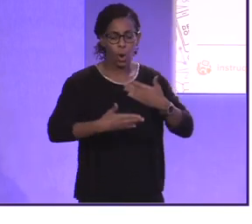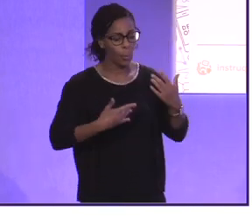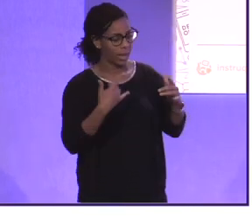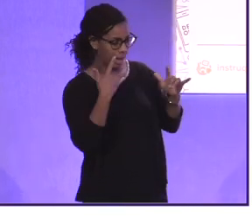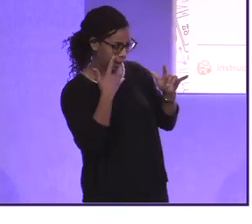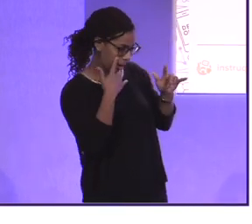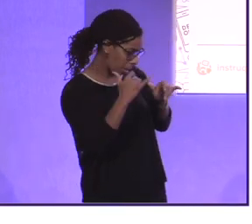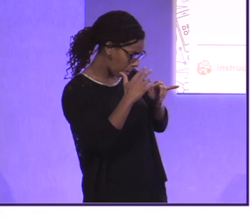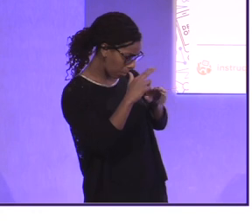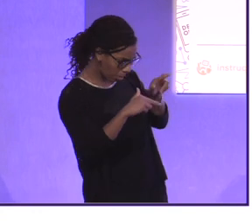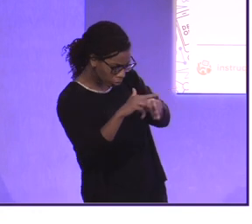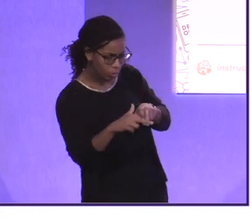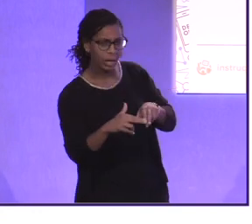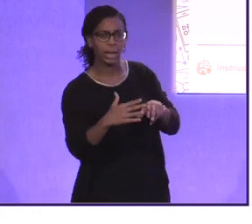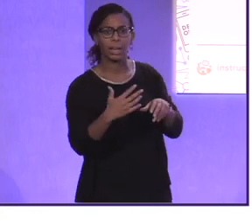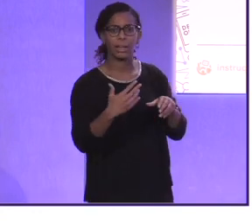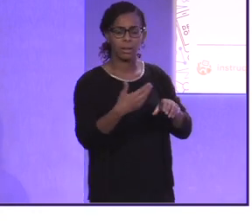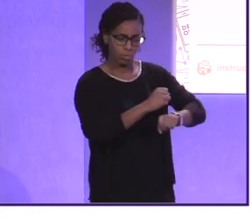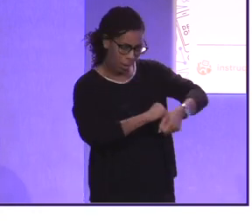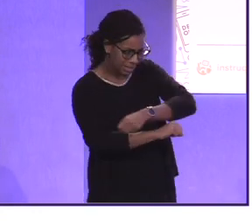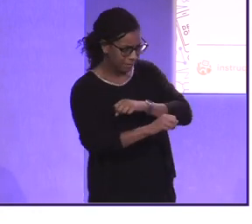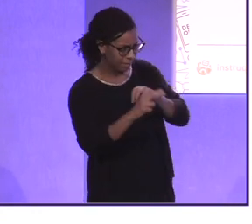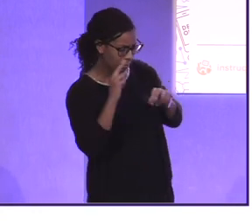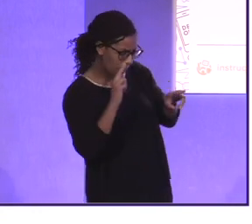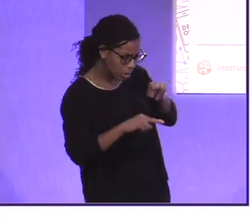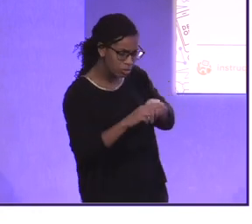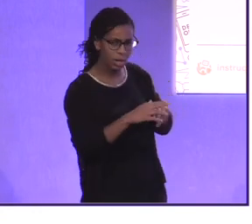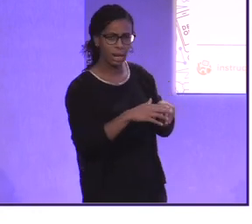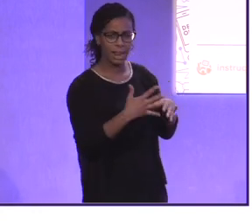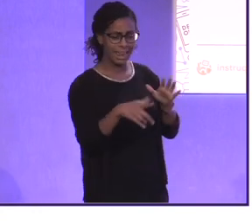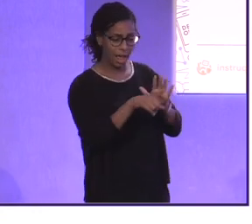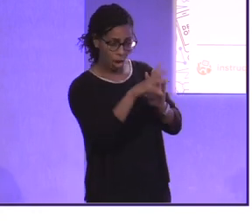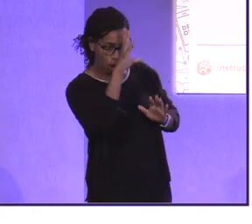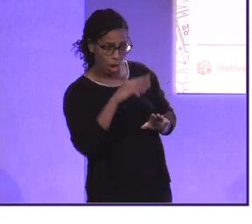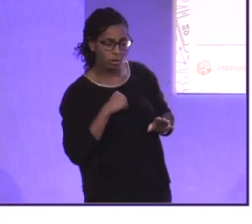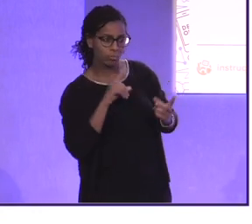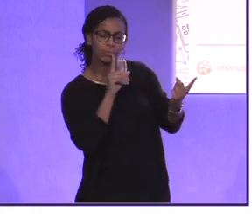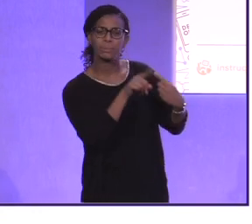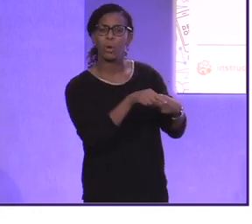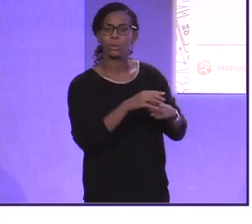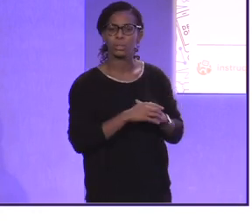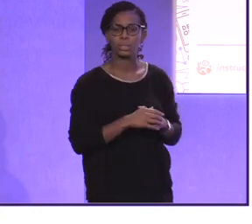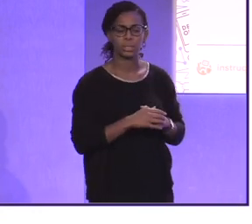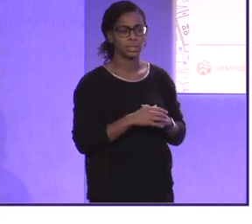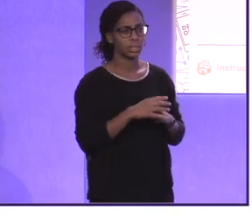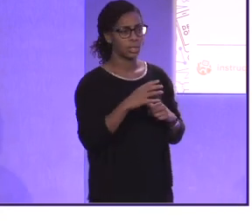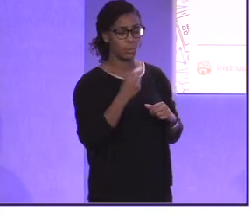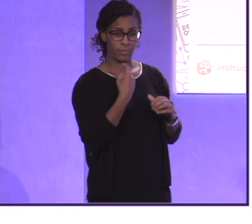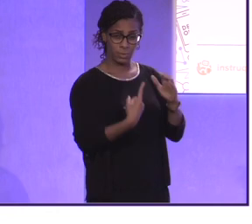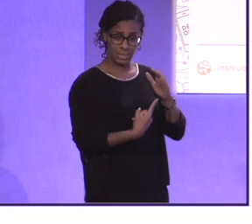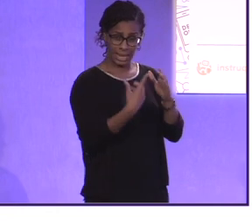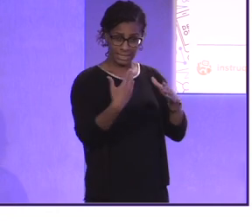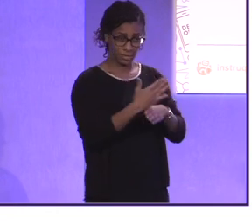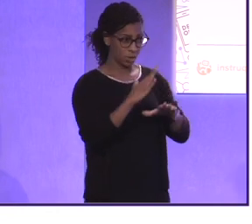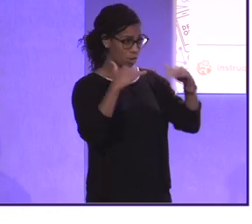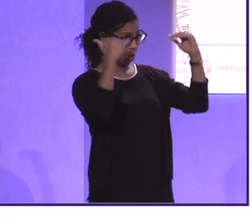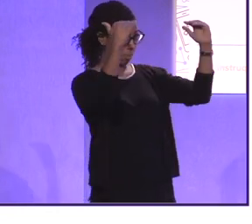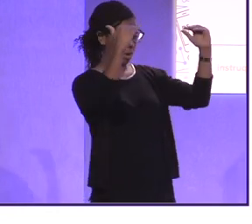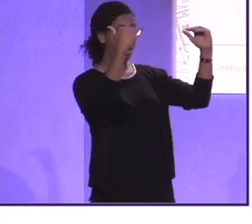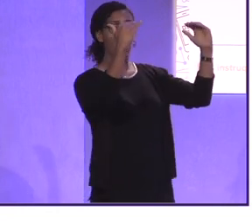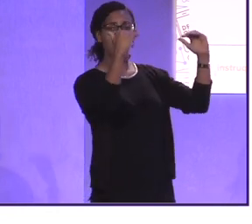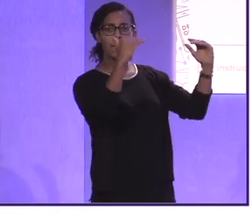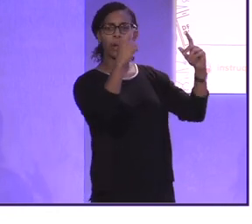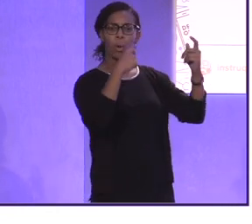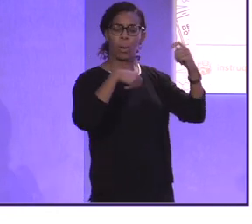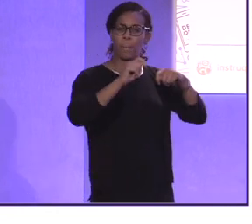responding to any alerts that they get. So we'd plot all those sorts of key activities at the top, and then what we do is we kind of turn them almost into features. So